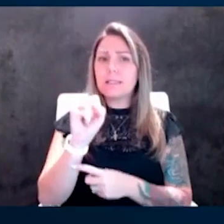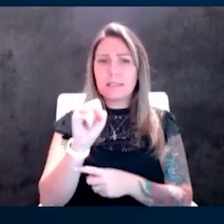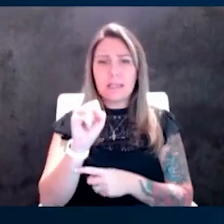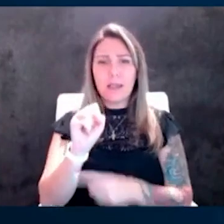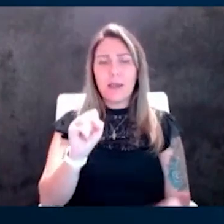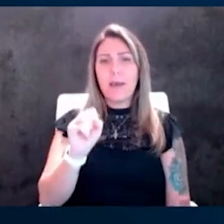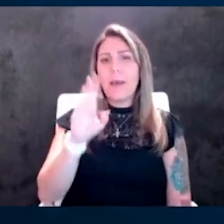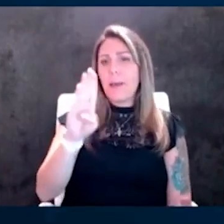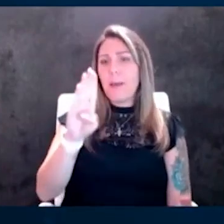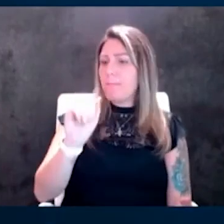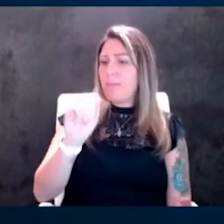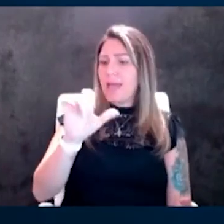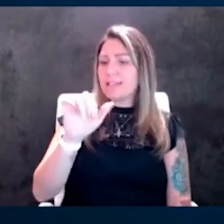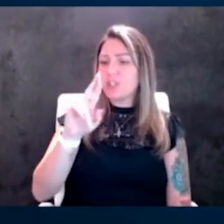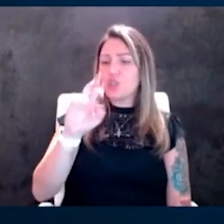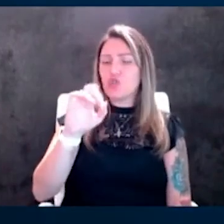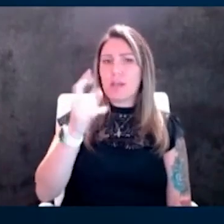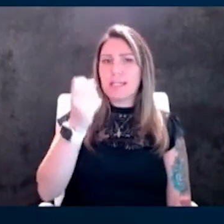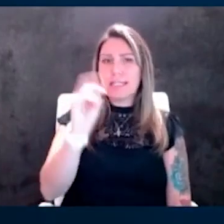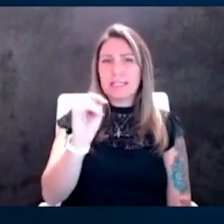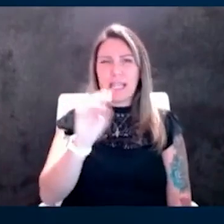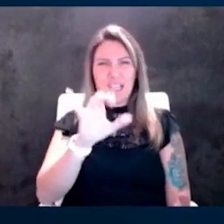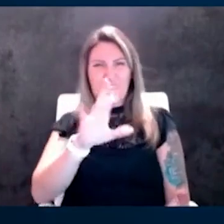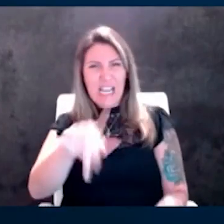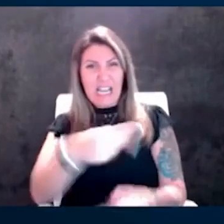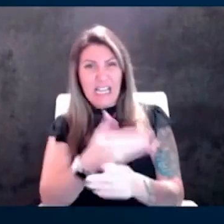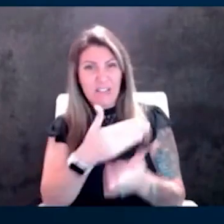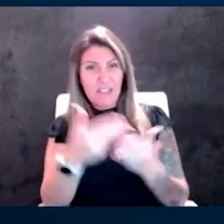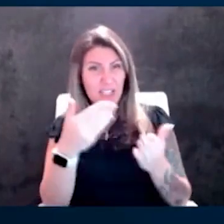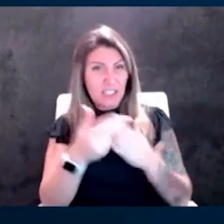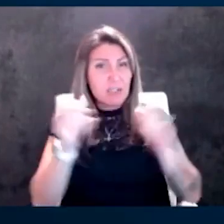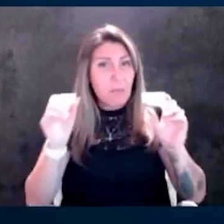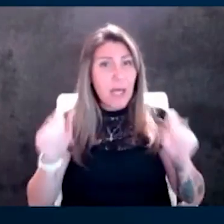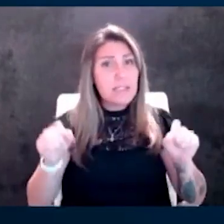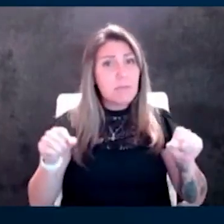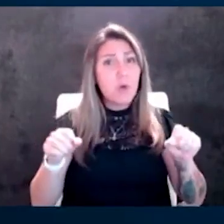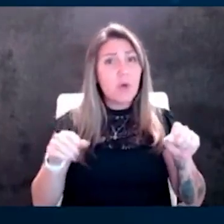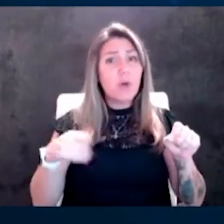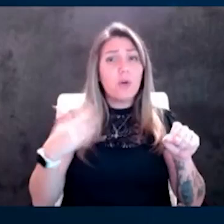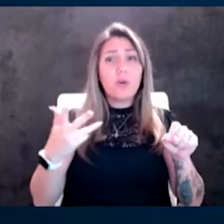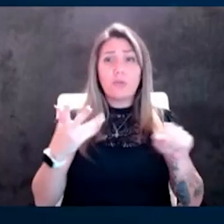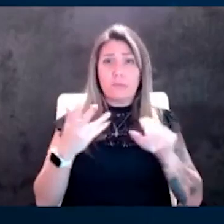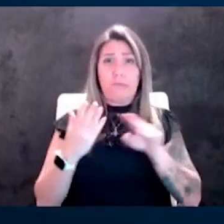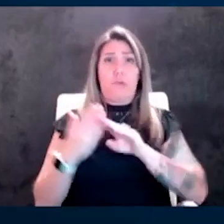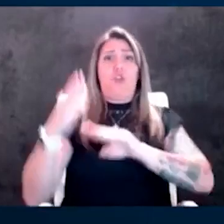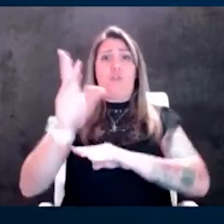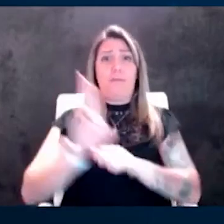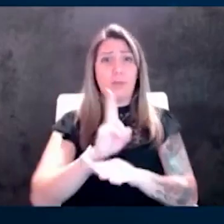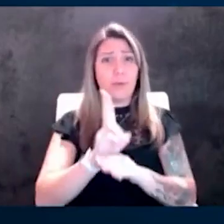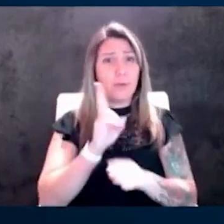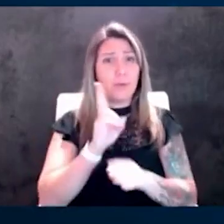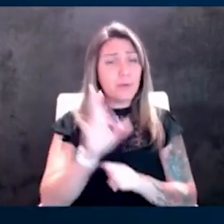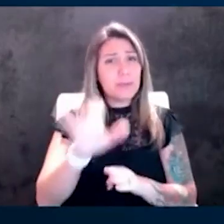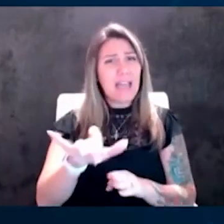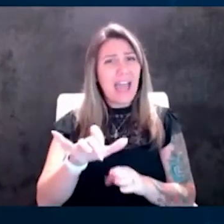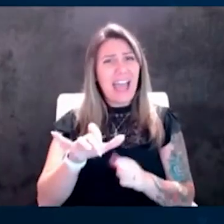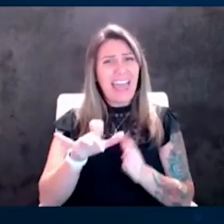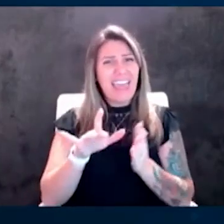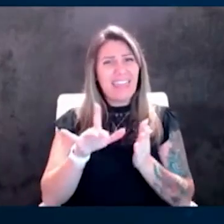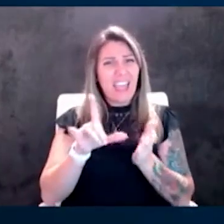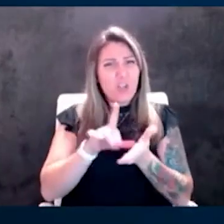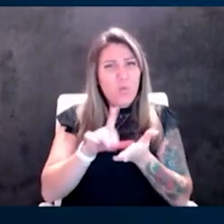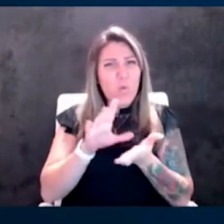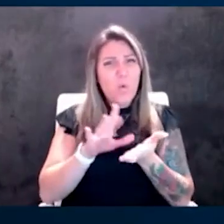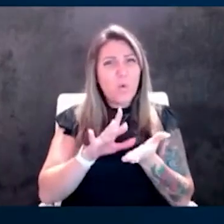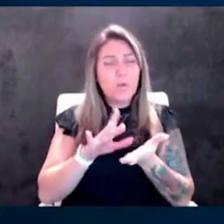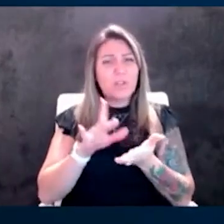or those kinds of things. Is it possible to overuse those? Can I still put them on cuts, or should I just do soap